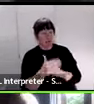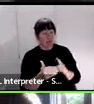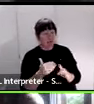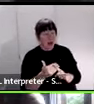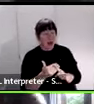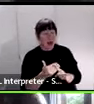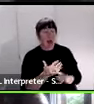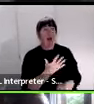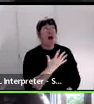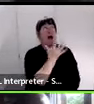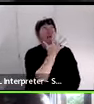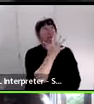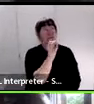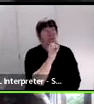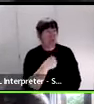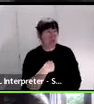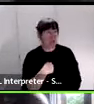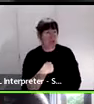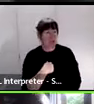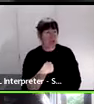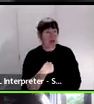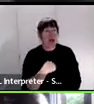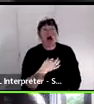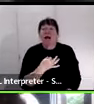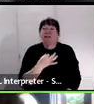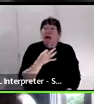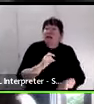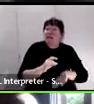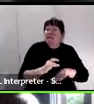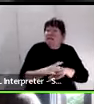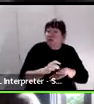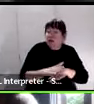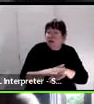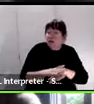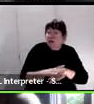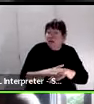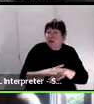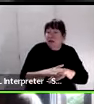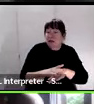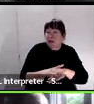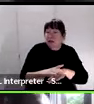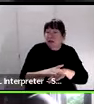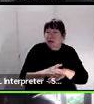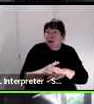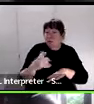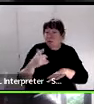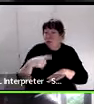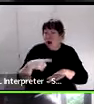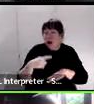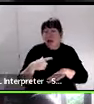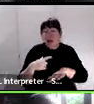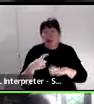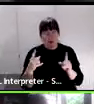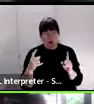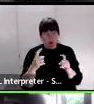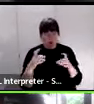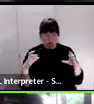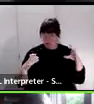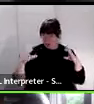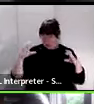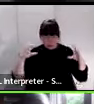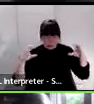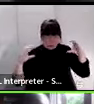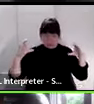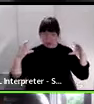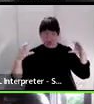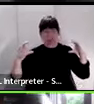has to go to therapy because of the complex stress that I've received by being forced to